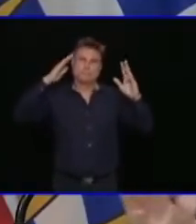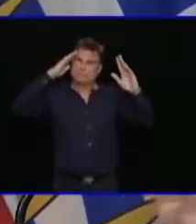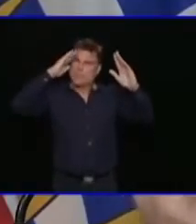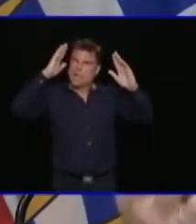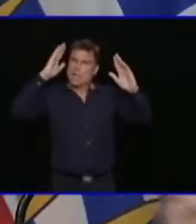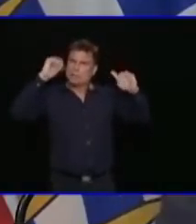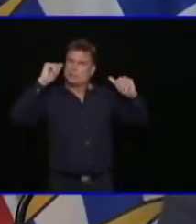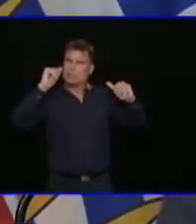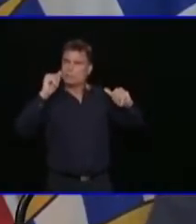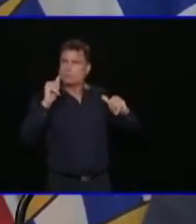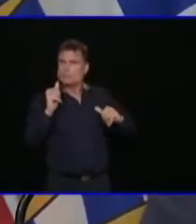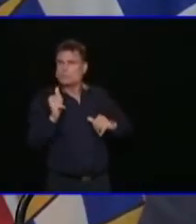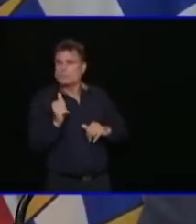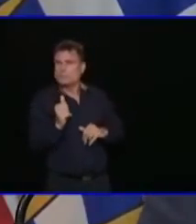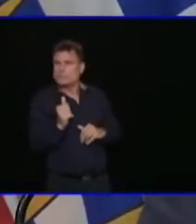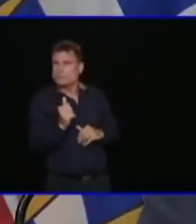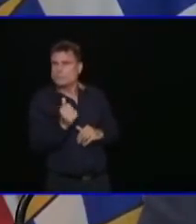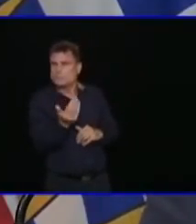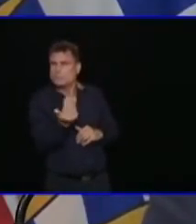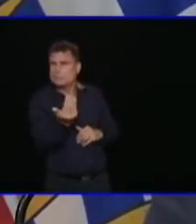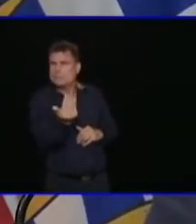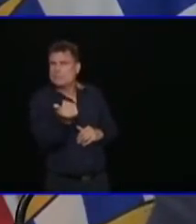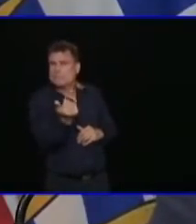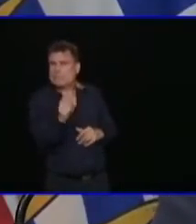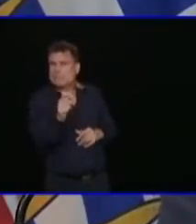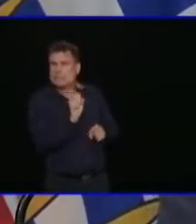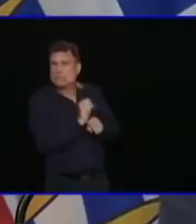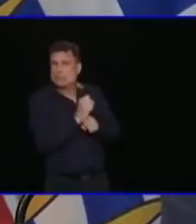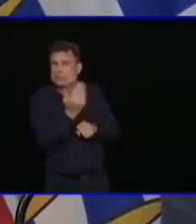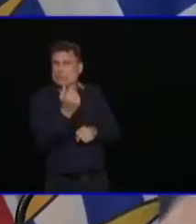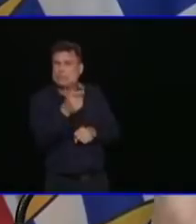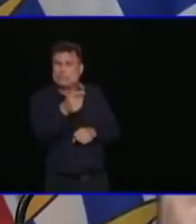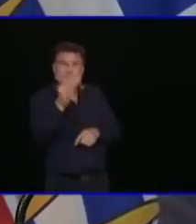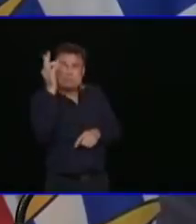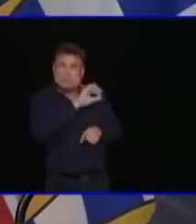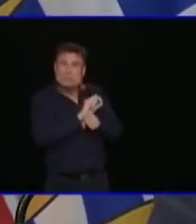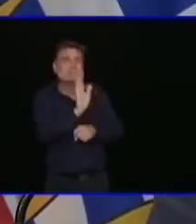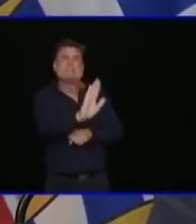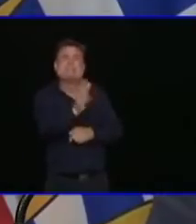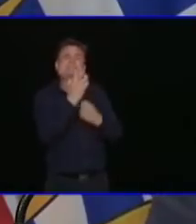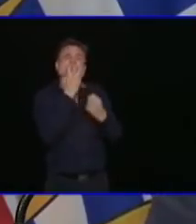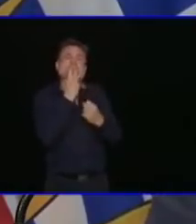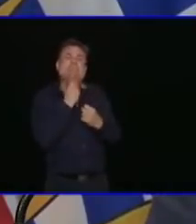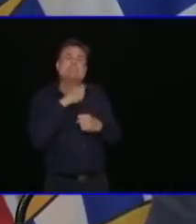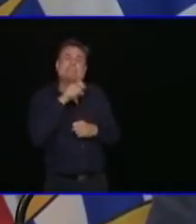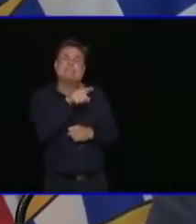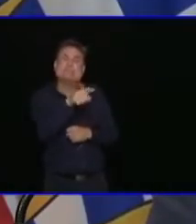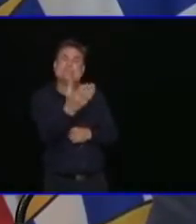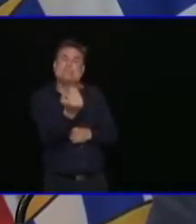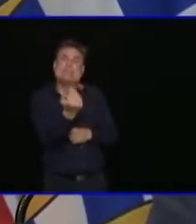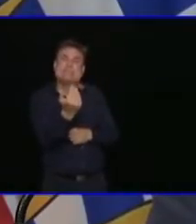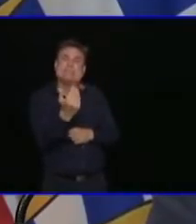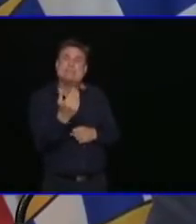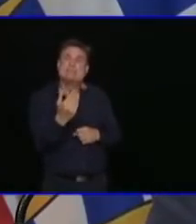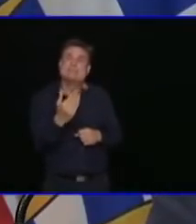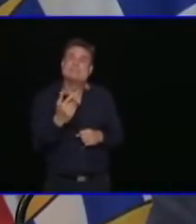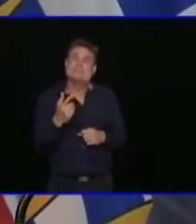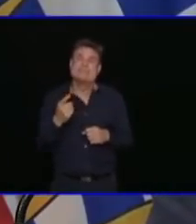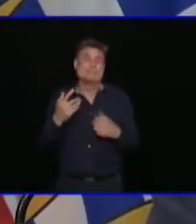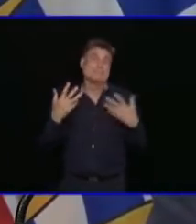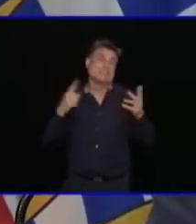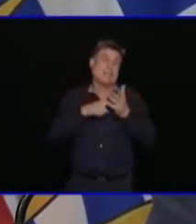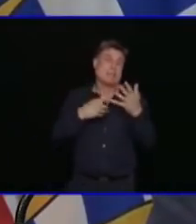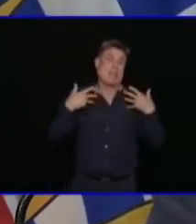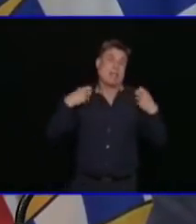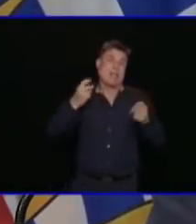happen, and that's a challenging thing too. So we need awareness and increased awareness for people to stay home.